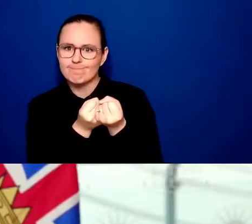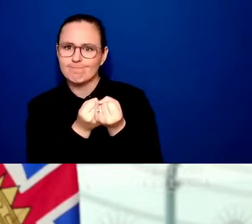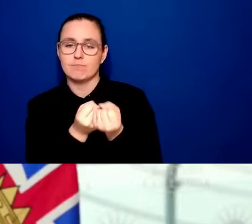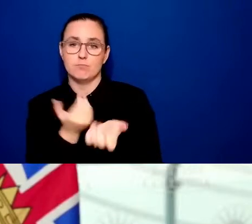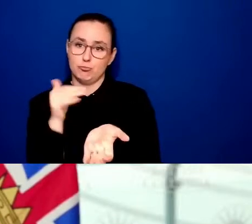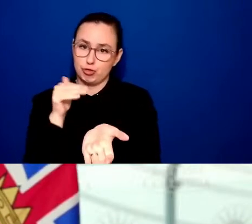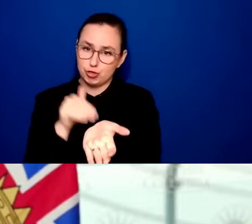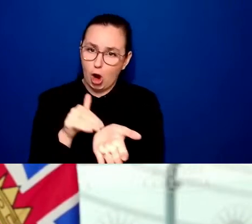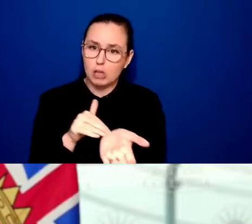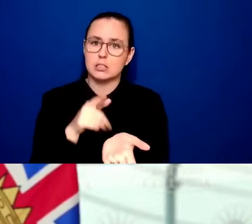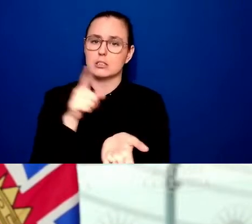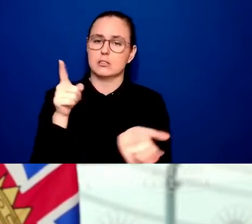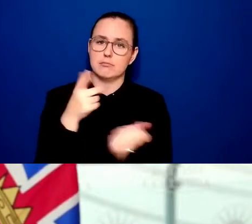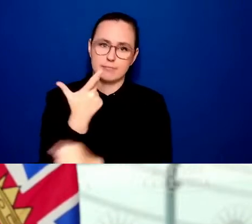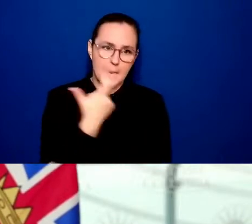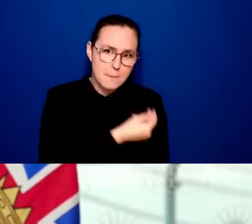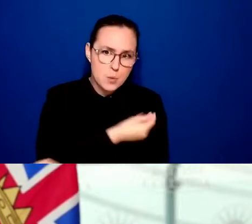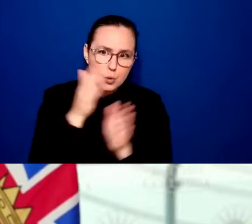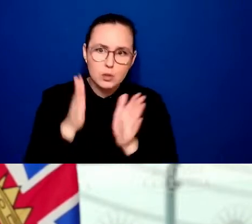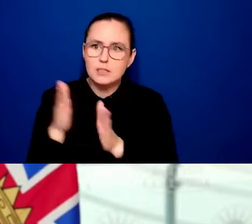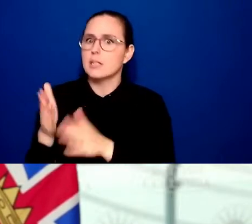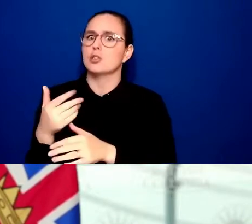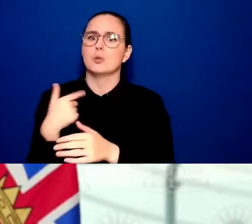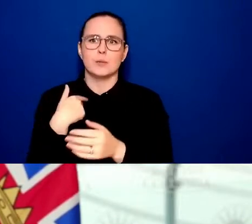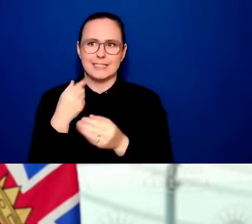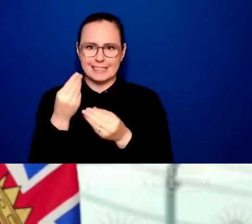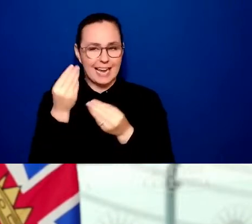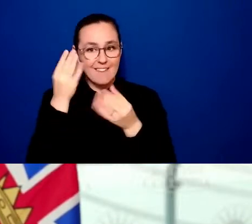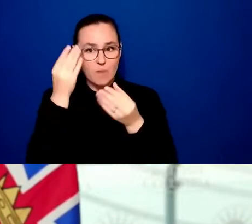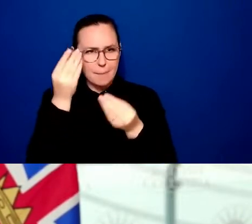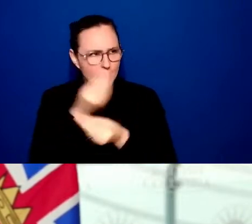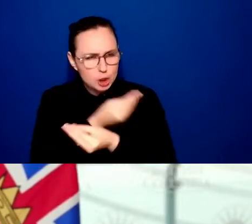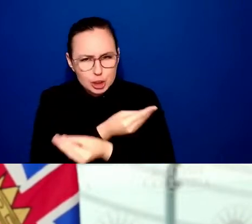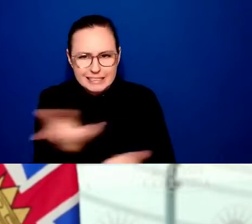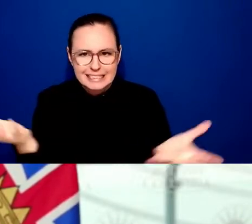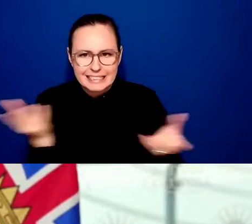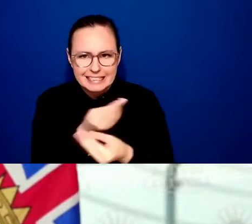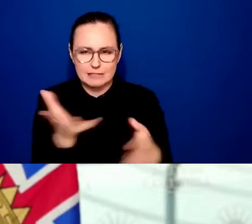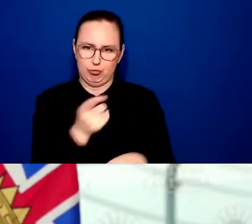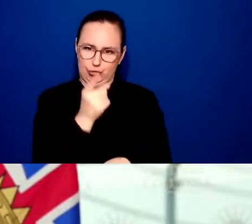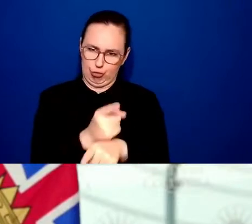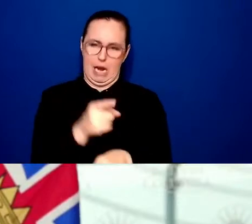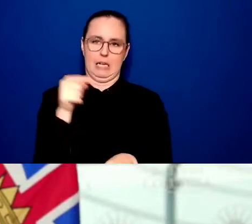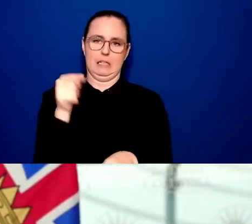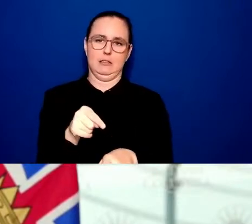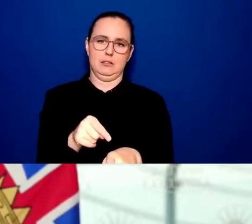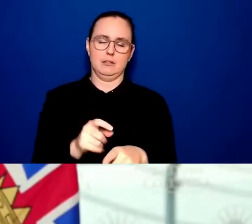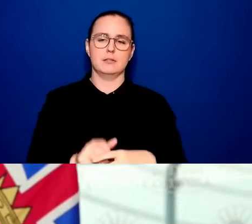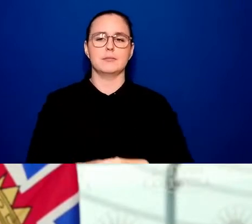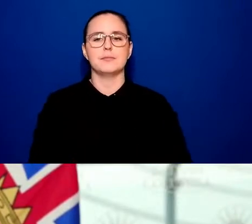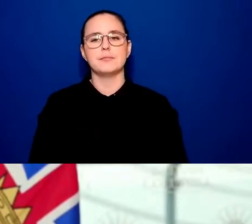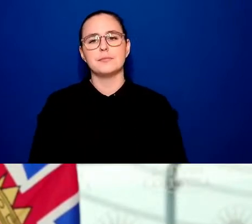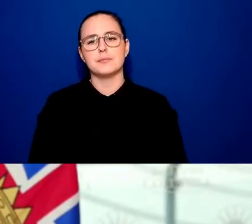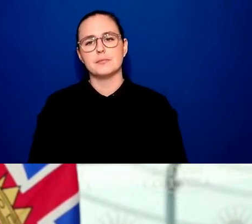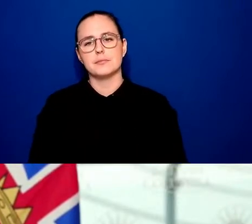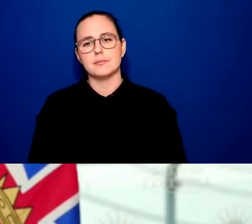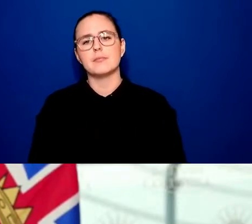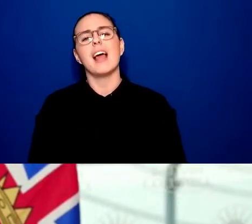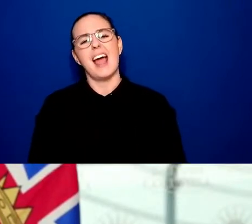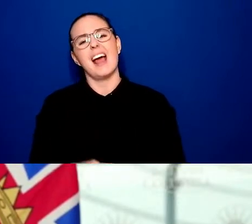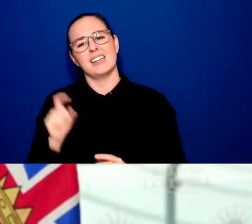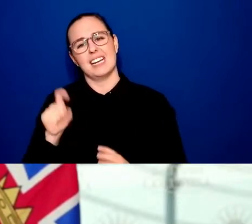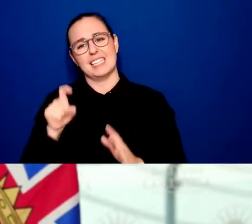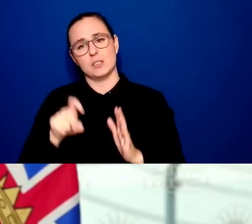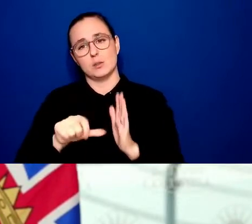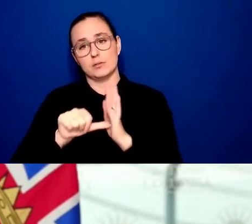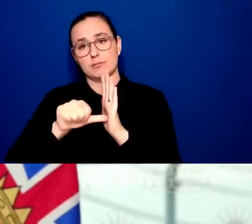to answer those questions for people. But also the positive experience of immunization and the fact that